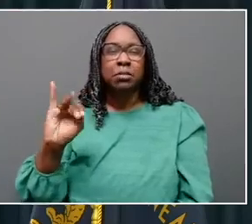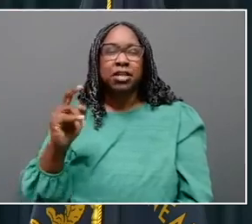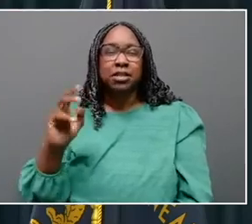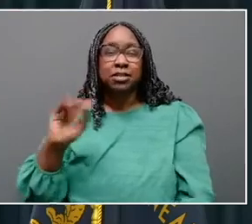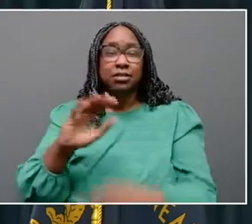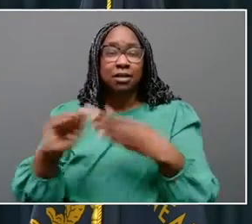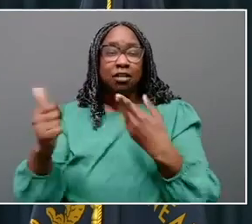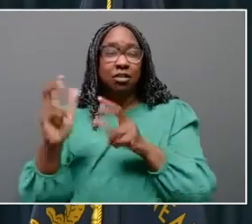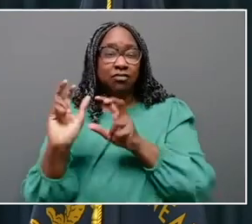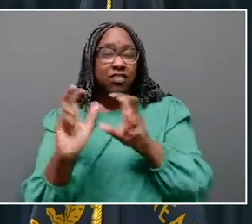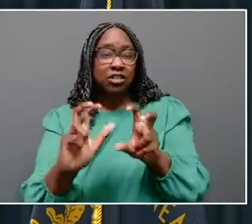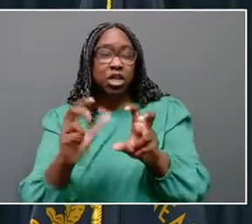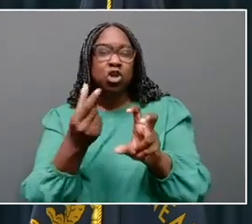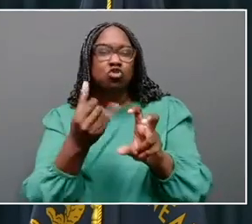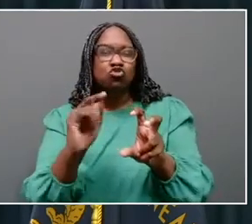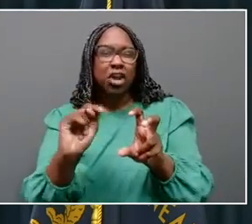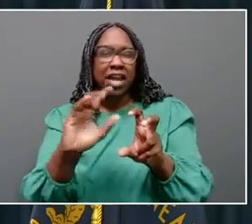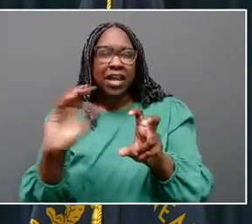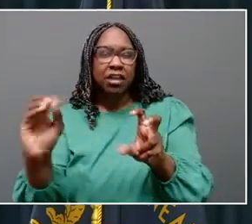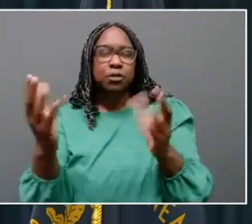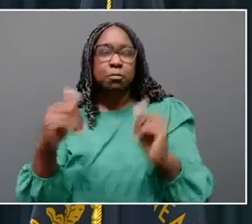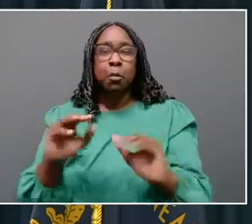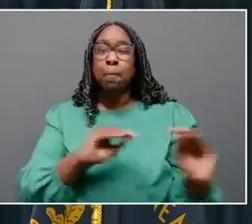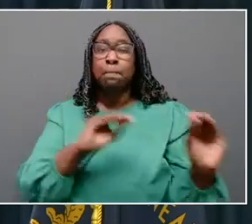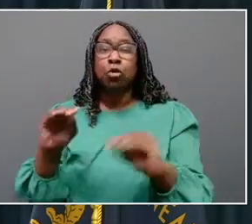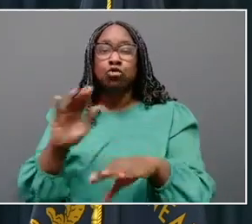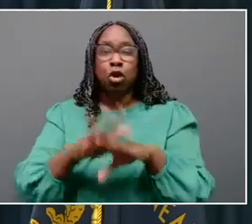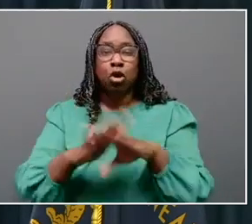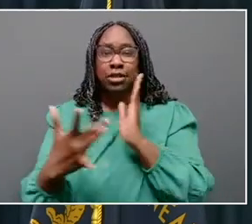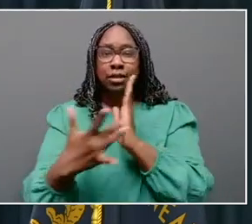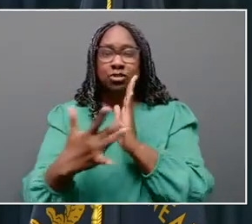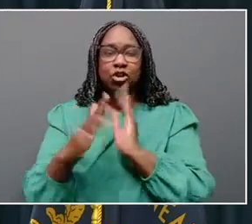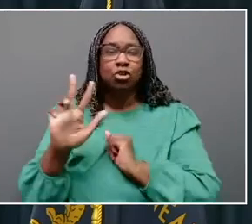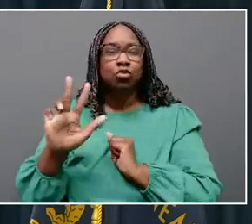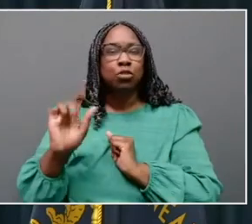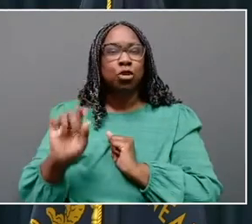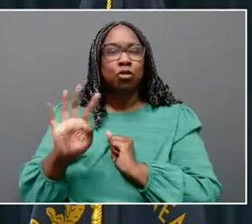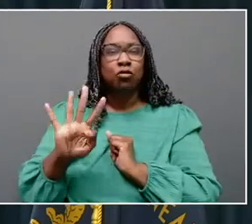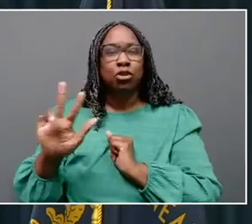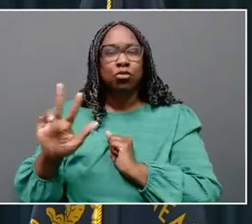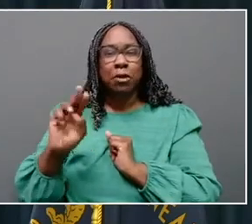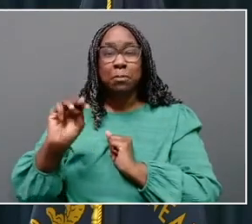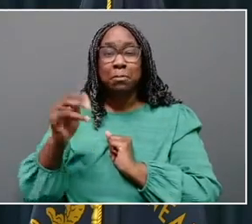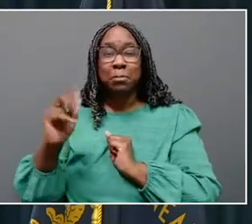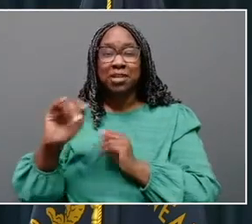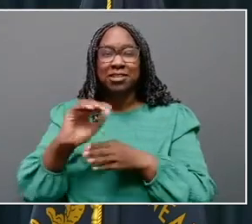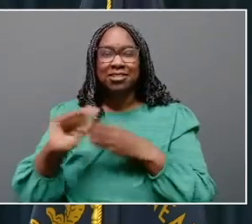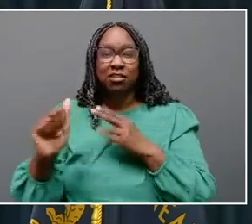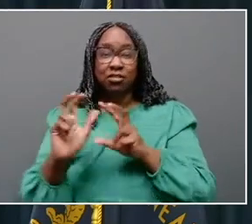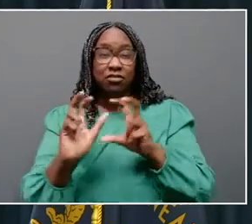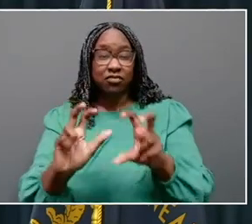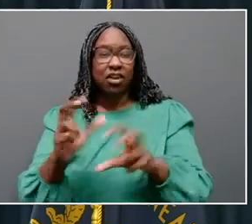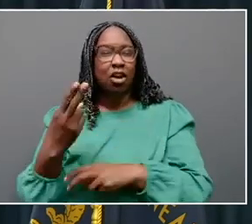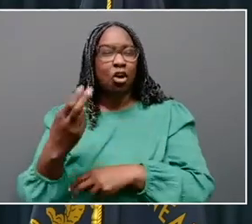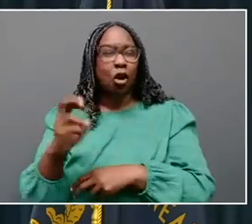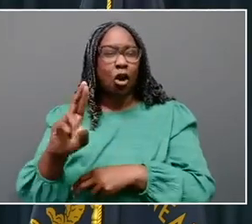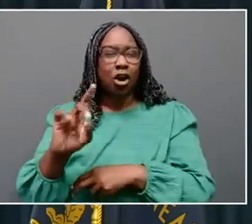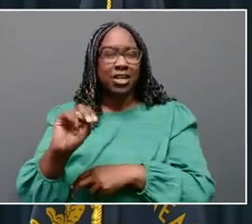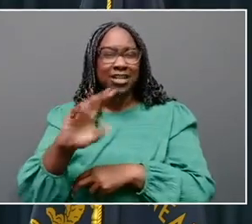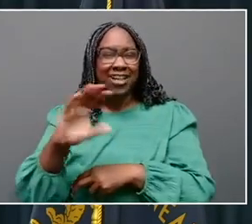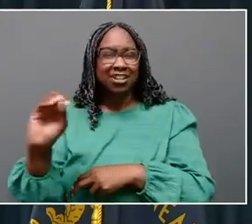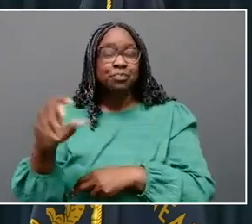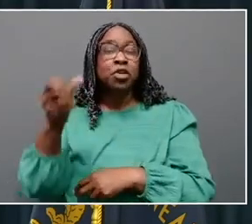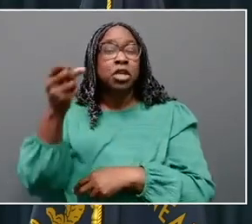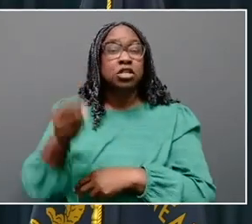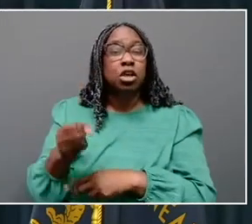County. Wuhan Technology, a $3.43 million investment in Hardin County. Southern Coil